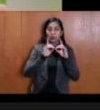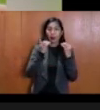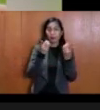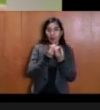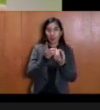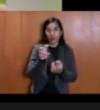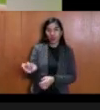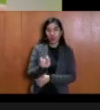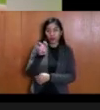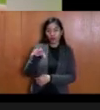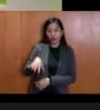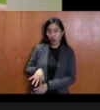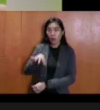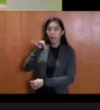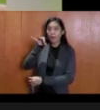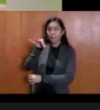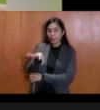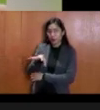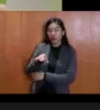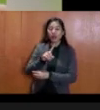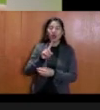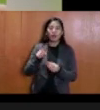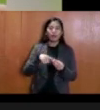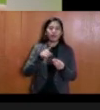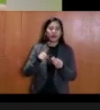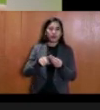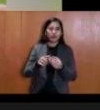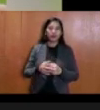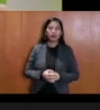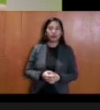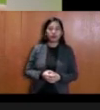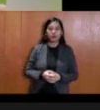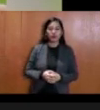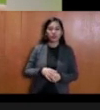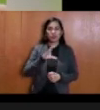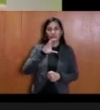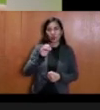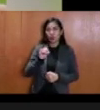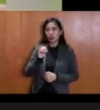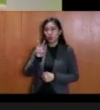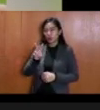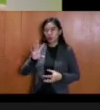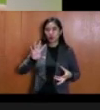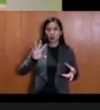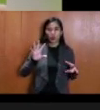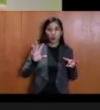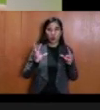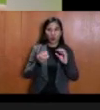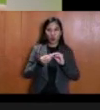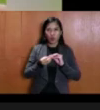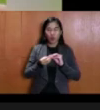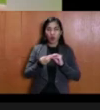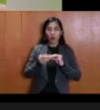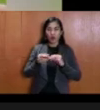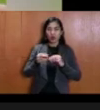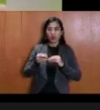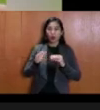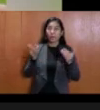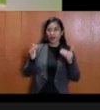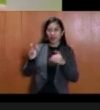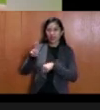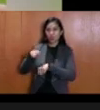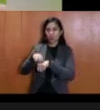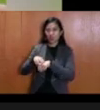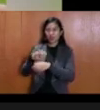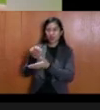the tourism sector's contribution in terms of carbon emissions to the total carbon emissions of our national economy has